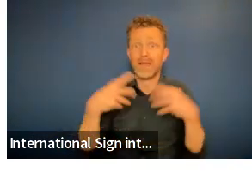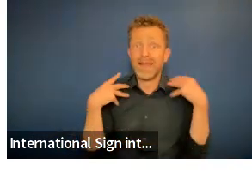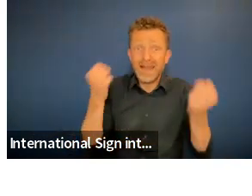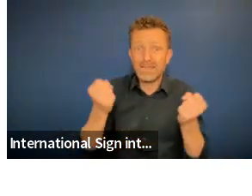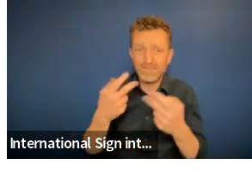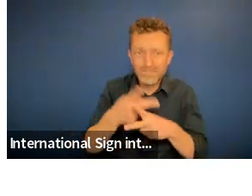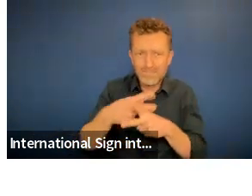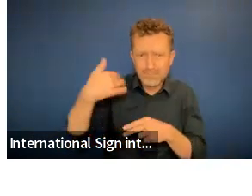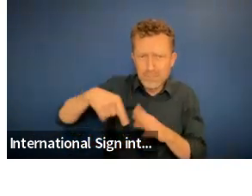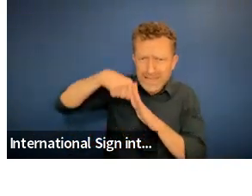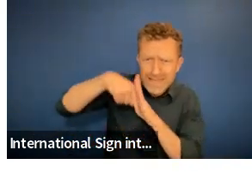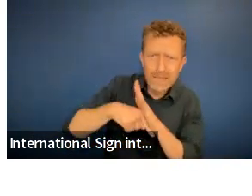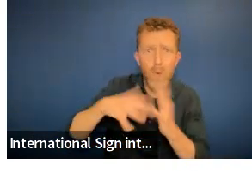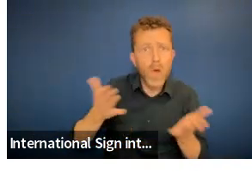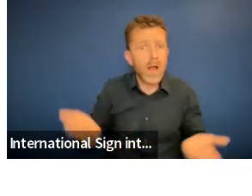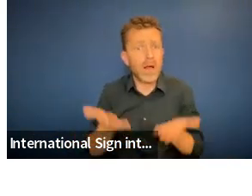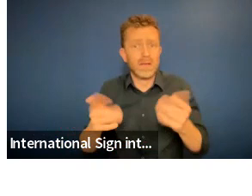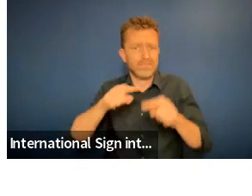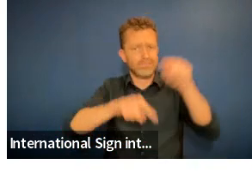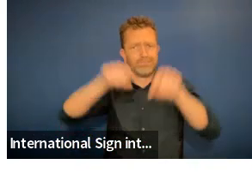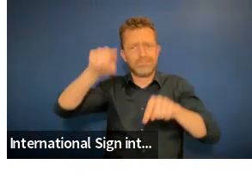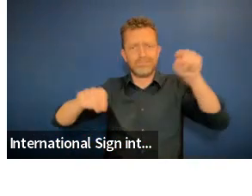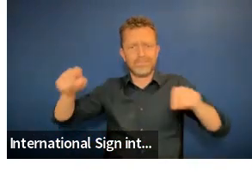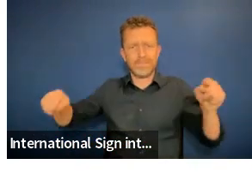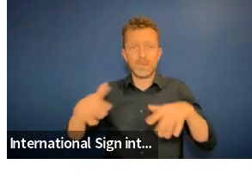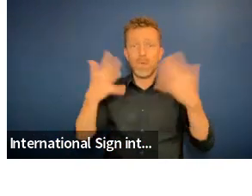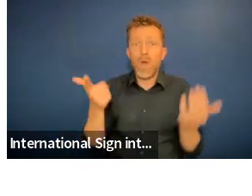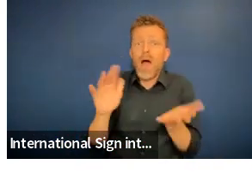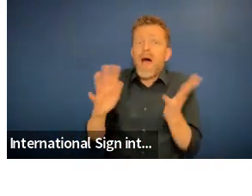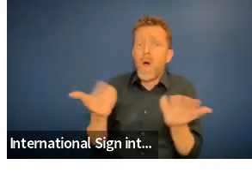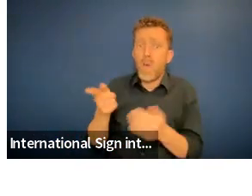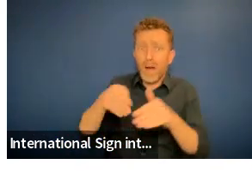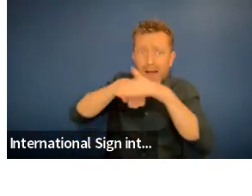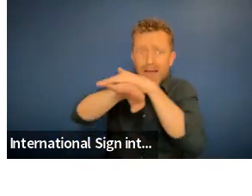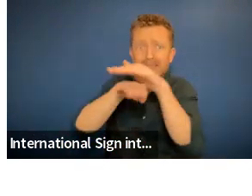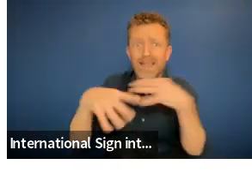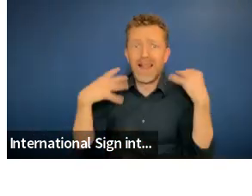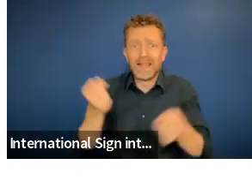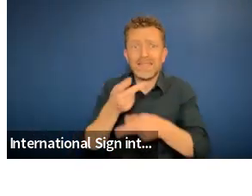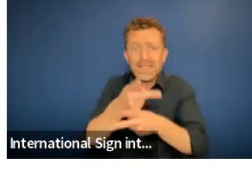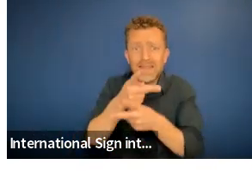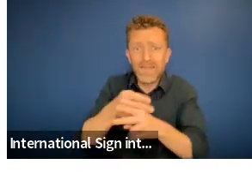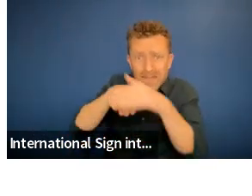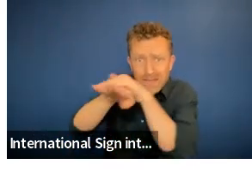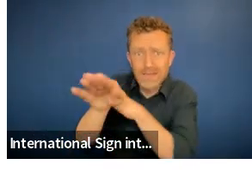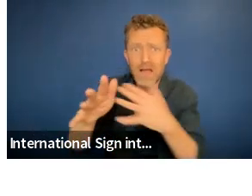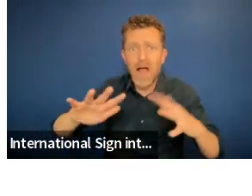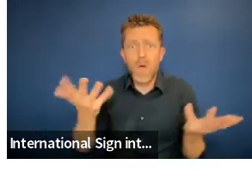also some evidence that healthcare costs can vary by gender. Next slide, please.